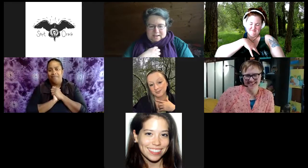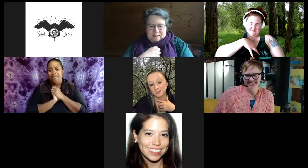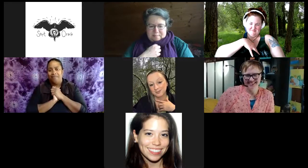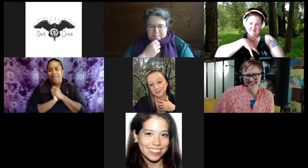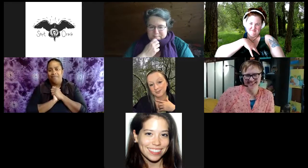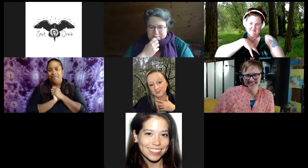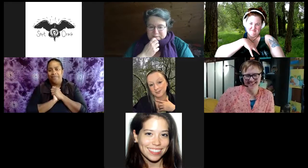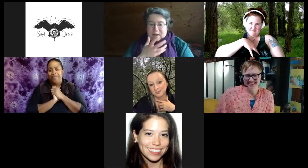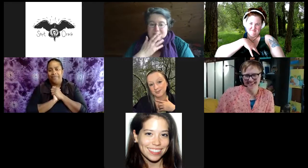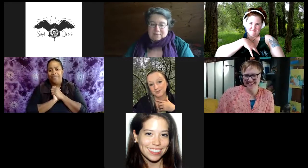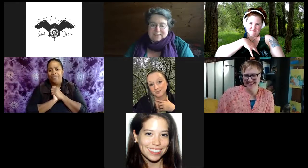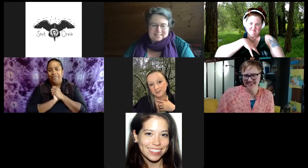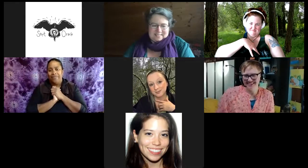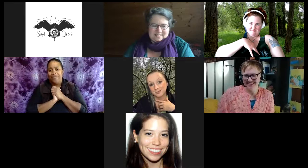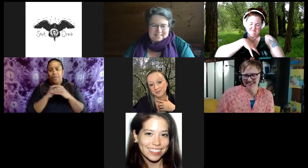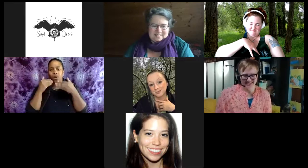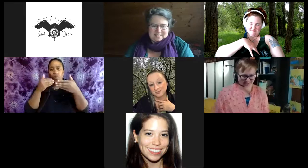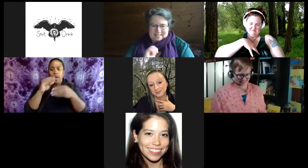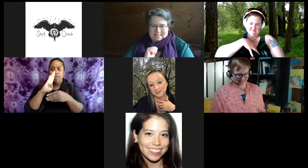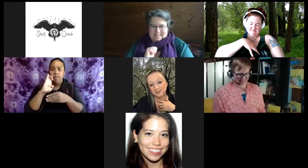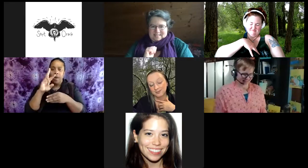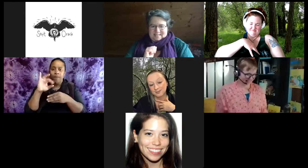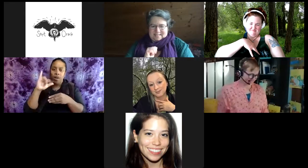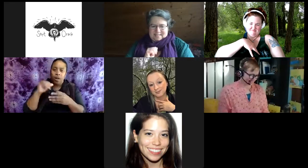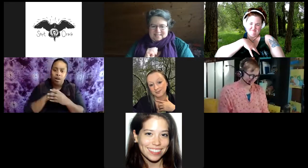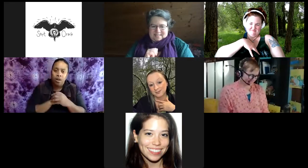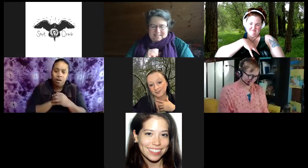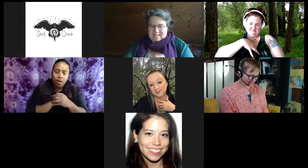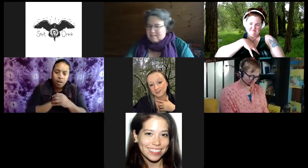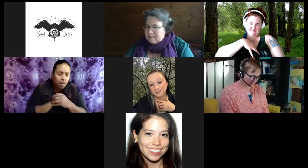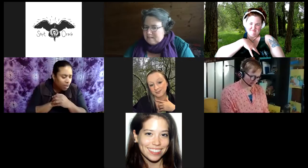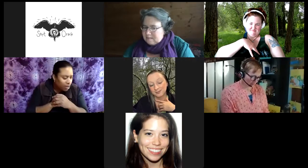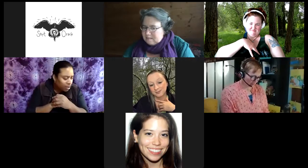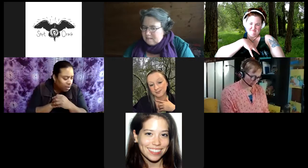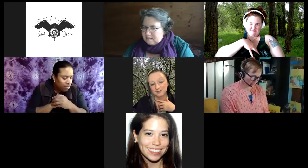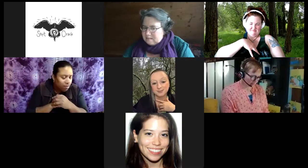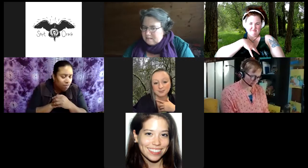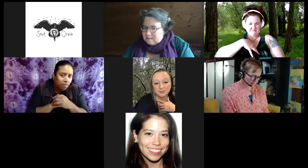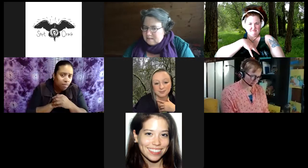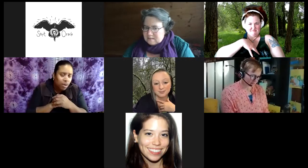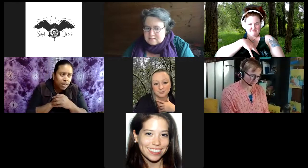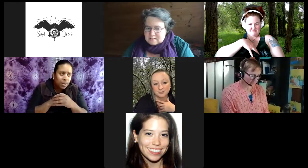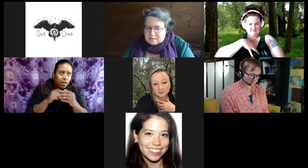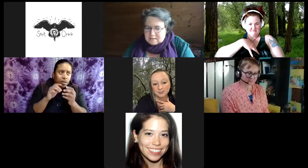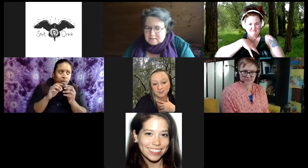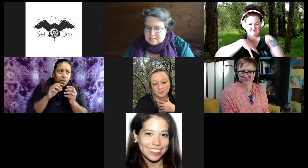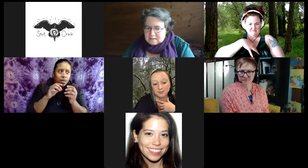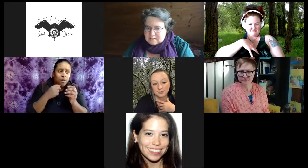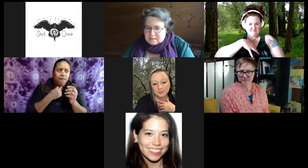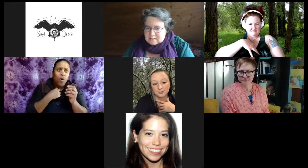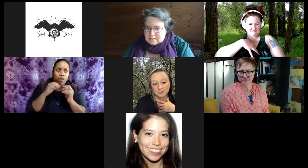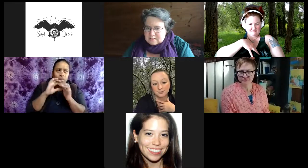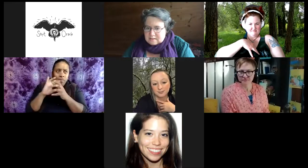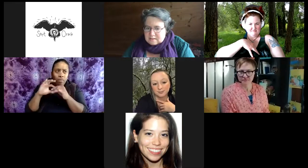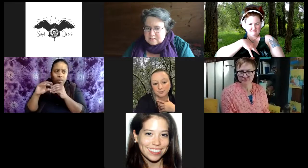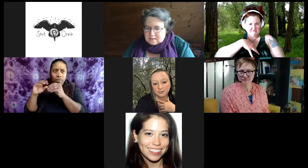Great, it's great. Yep. Go ahead, Beverly. Well, I don't know anything about that, but it seems like, is that a name from a